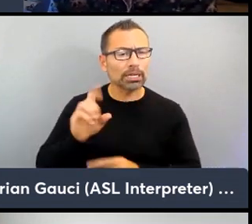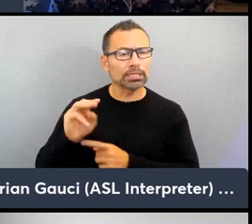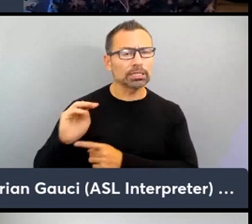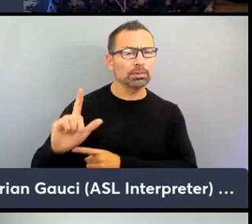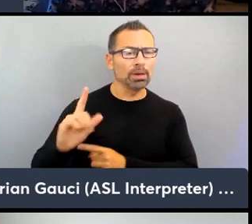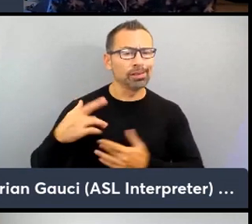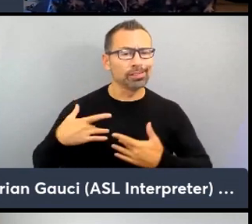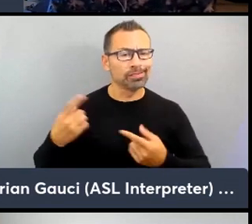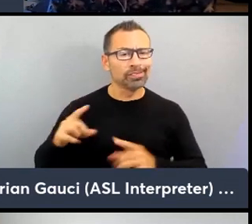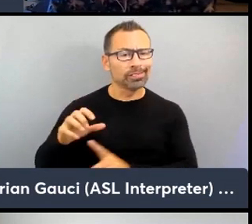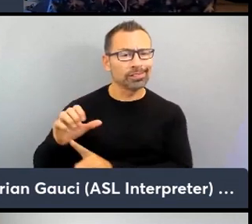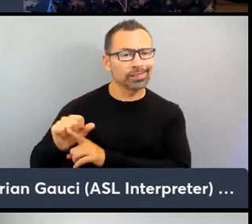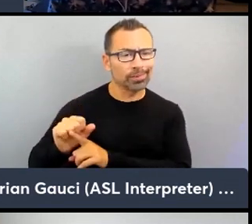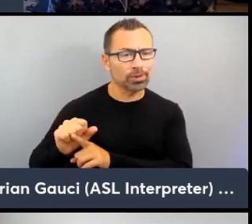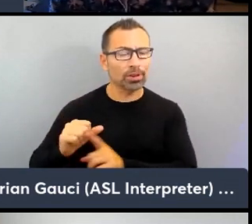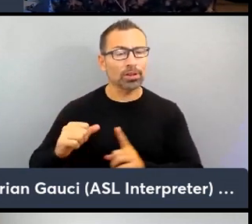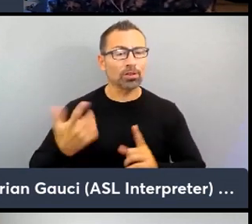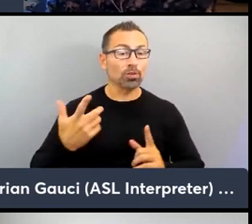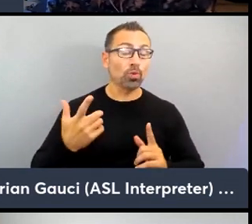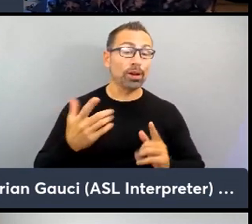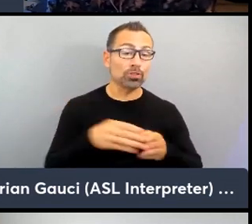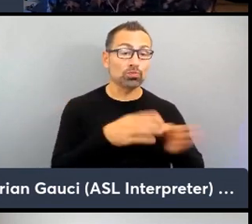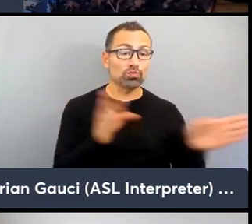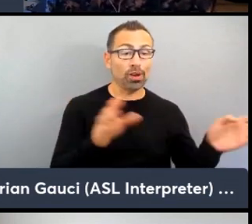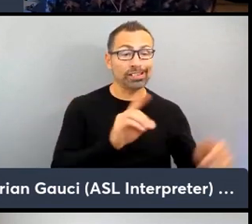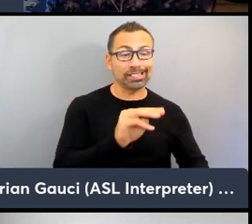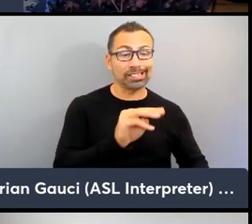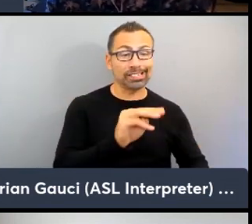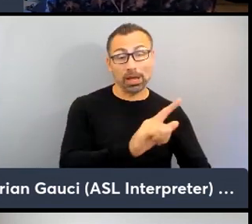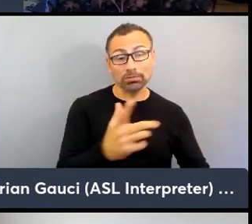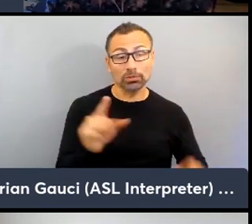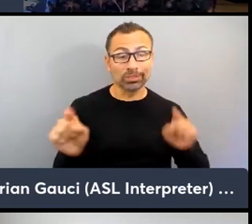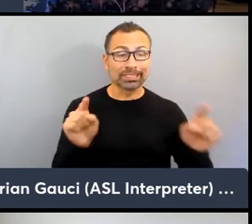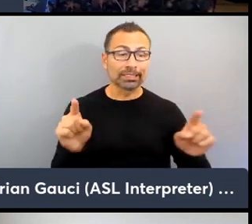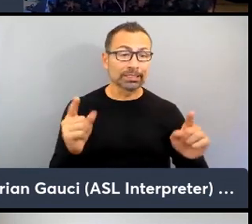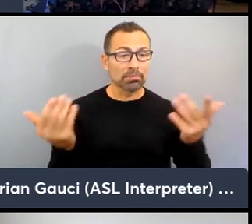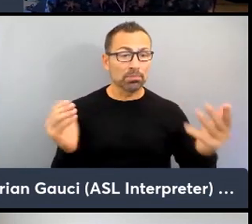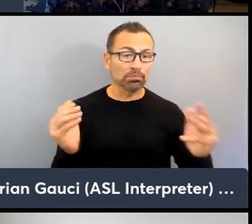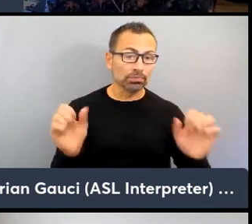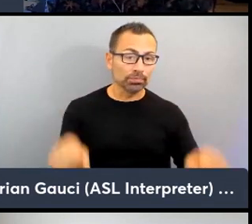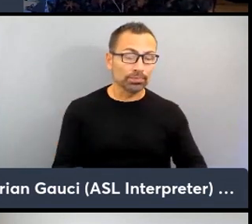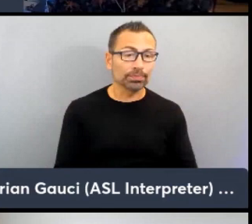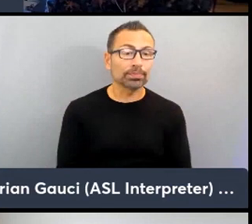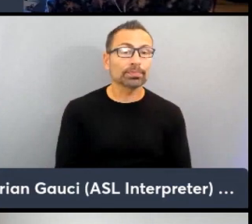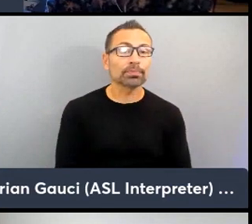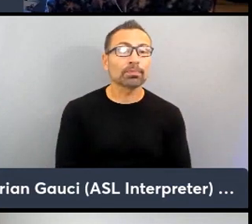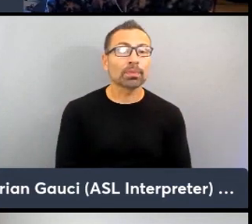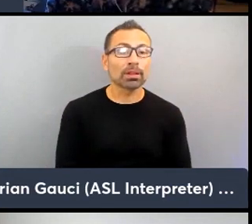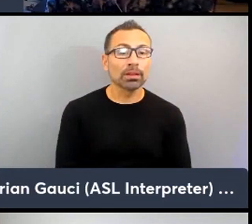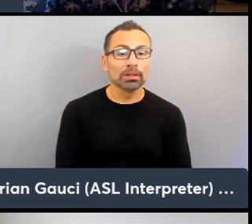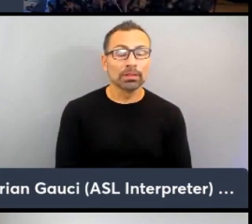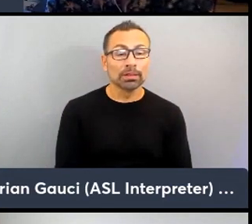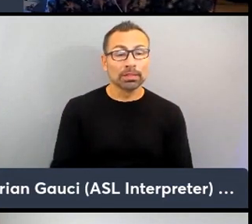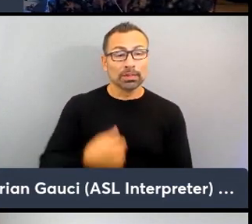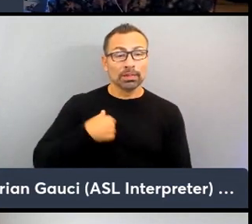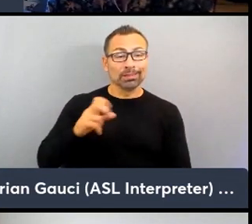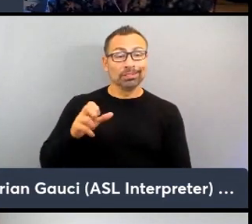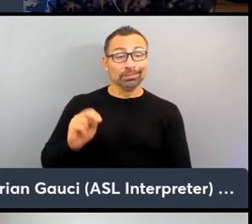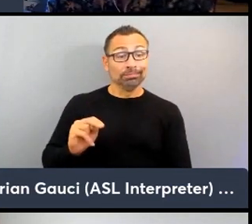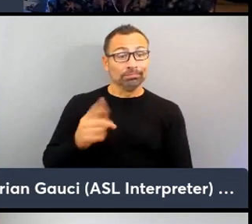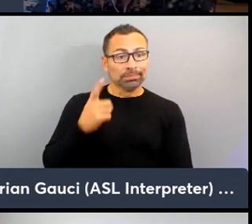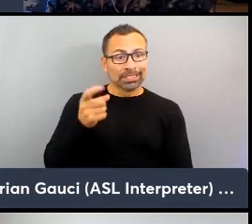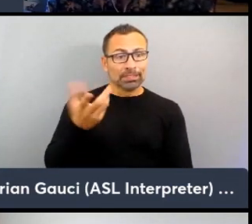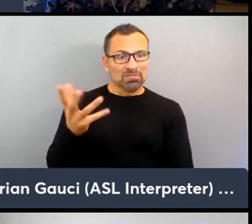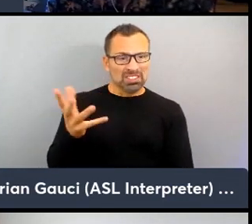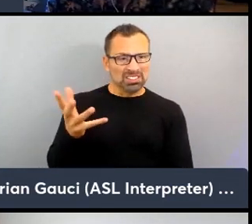DML and that type of thing. Yeah. So in fact, because I already had this enabled on my